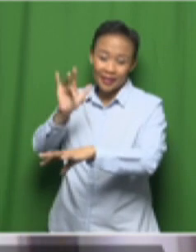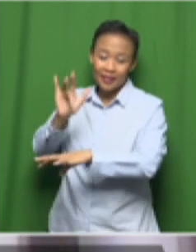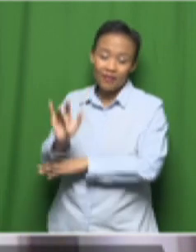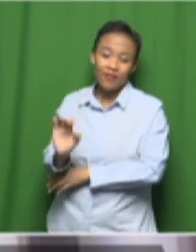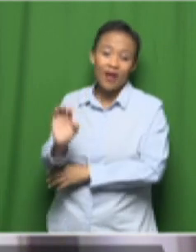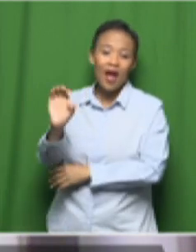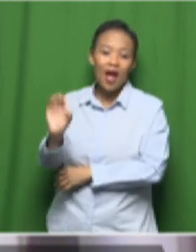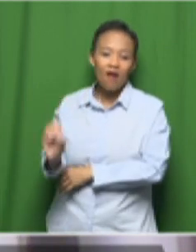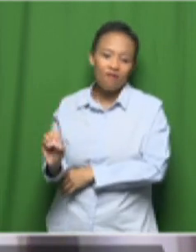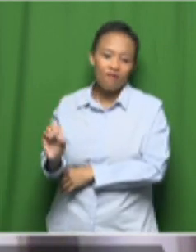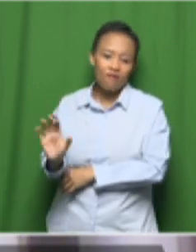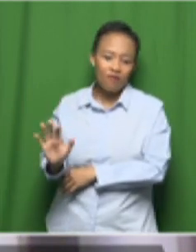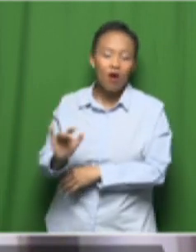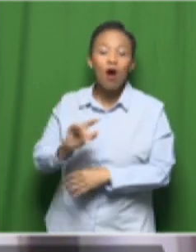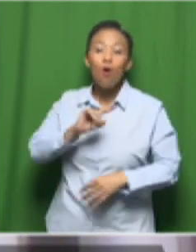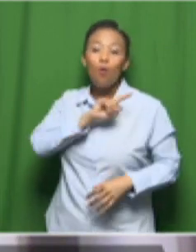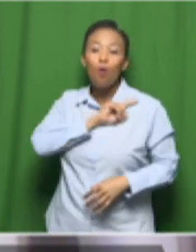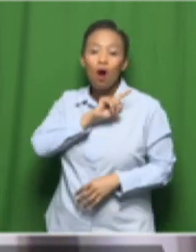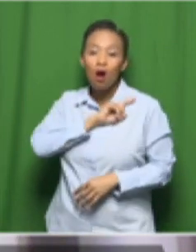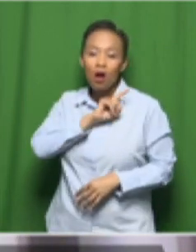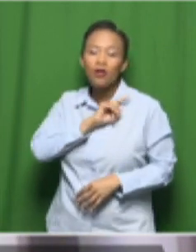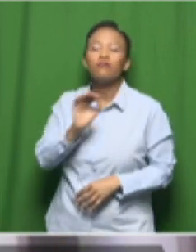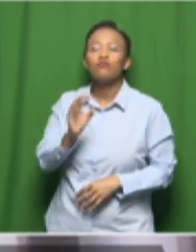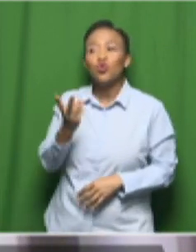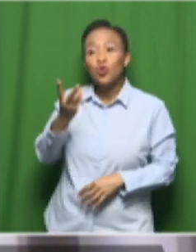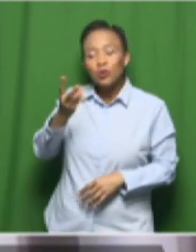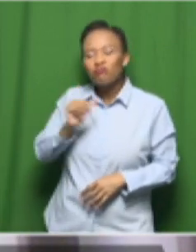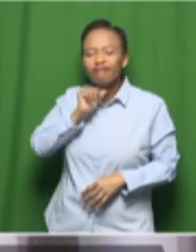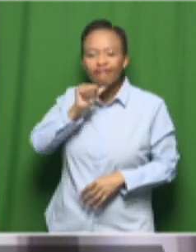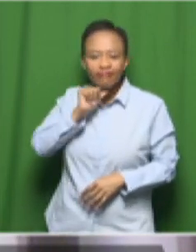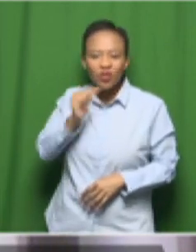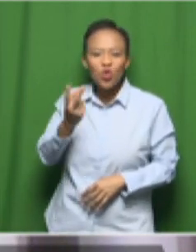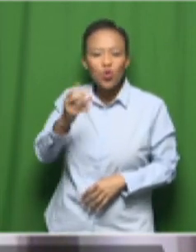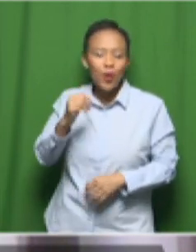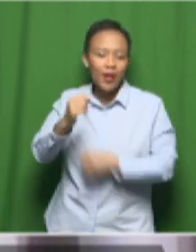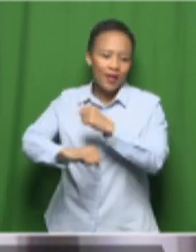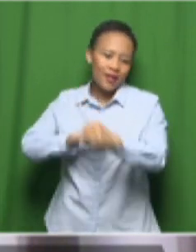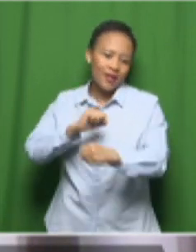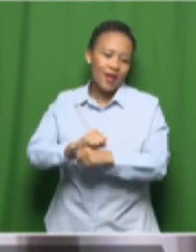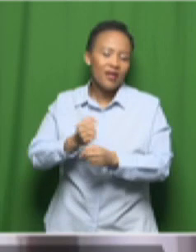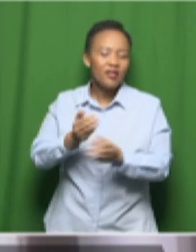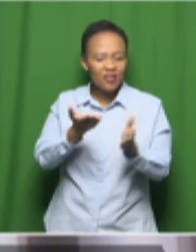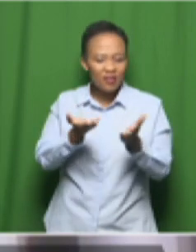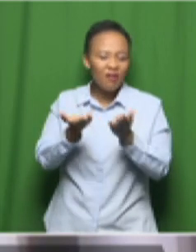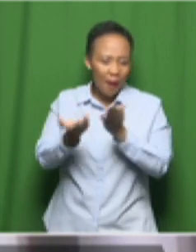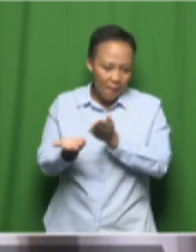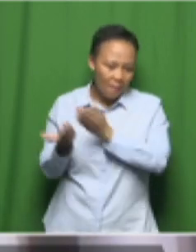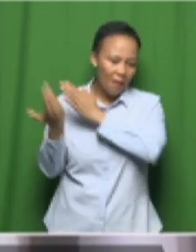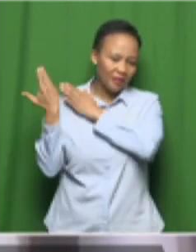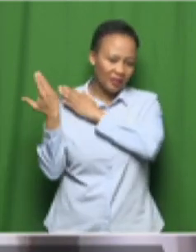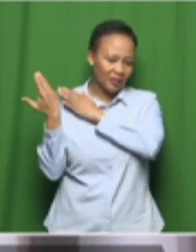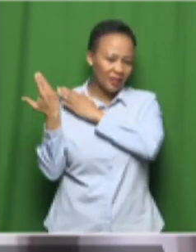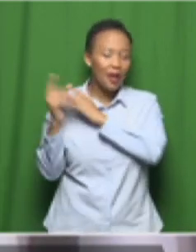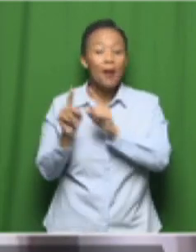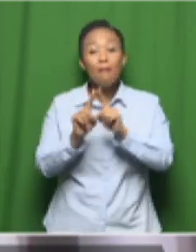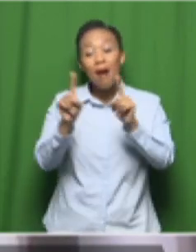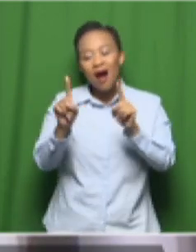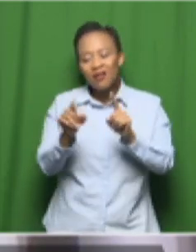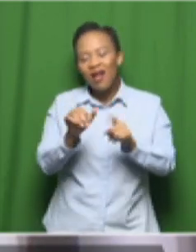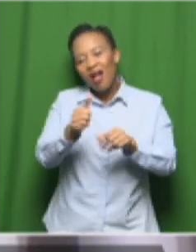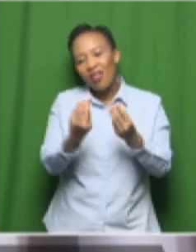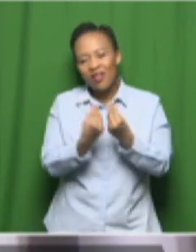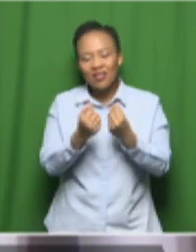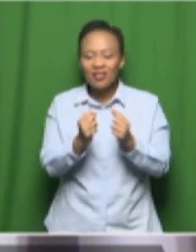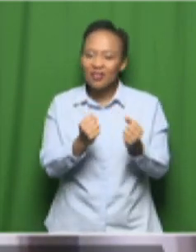matter that more than 20 years has passed. For many of these individuals, these wounds are still very fresh. And with Adam